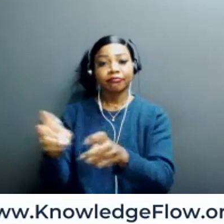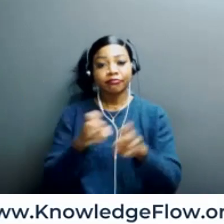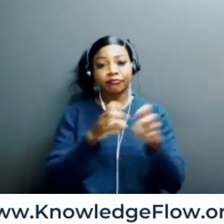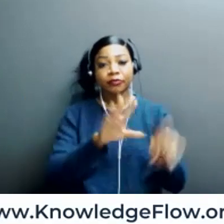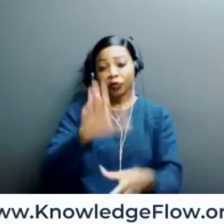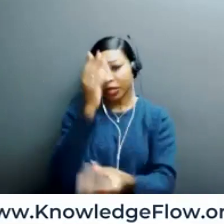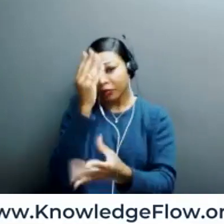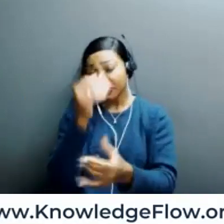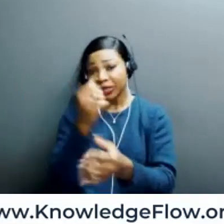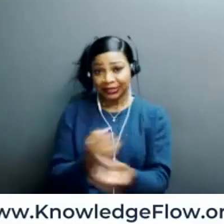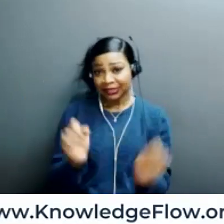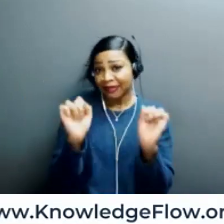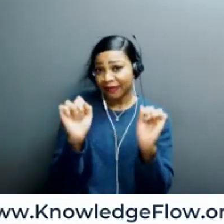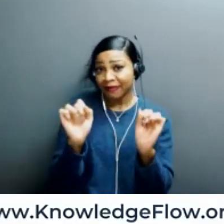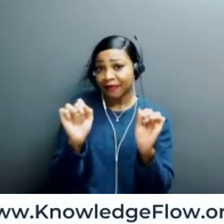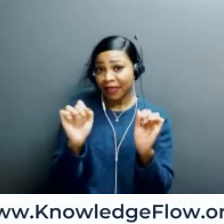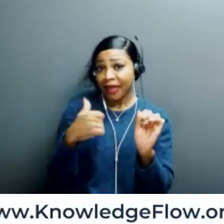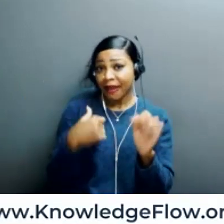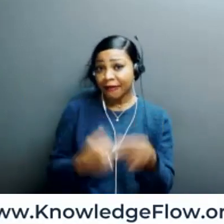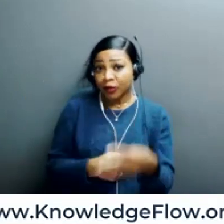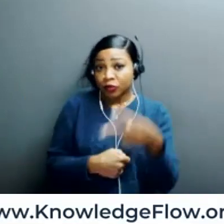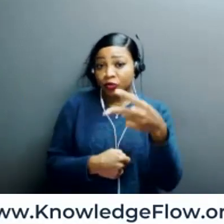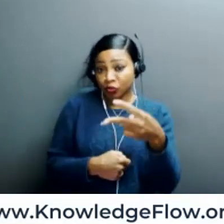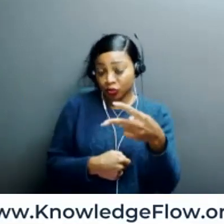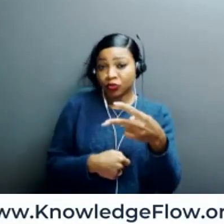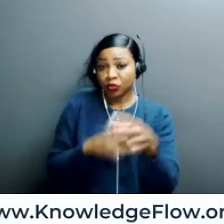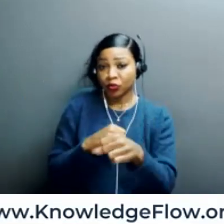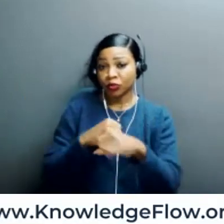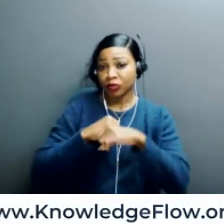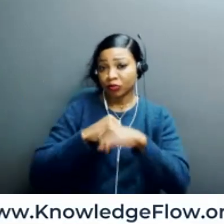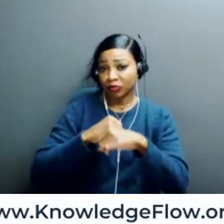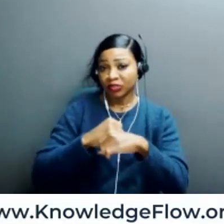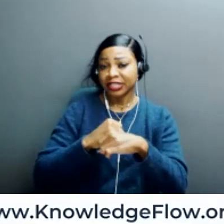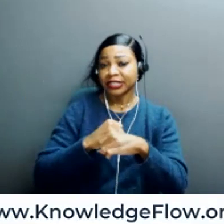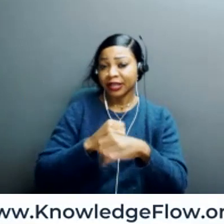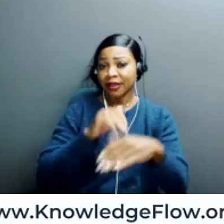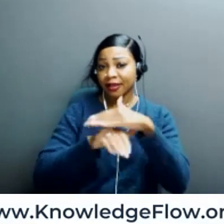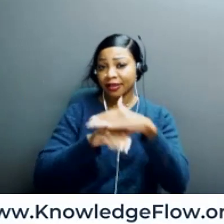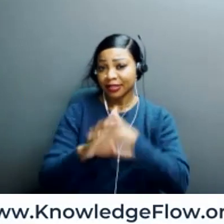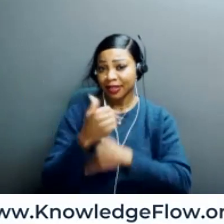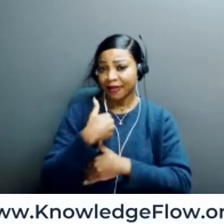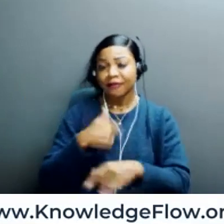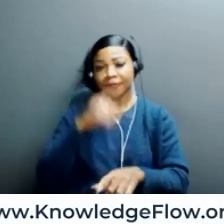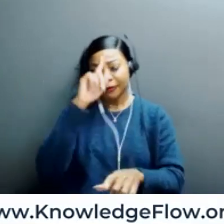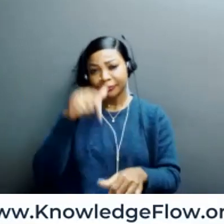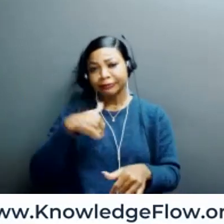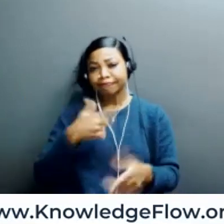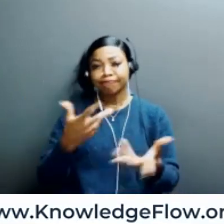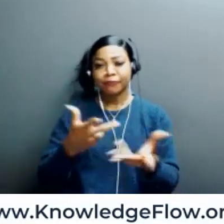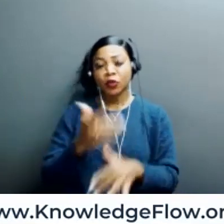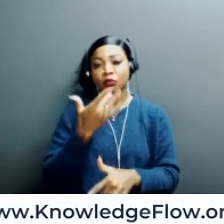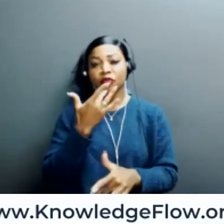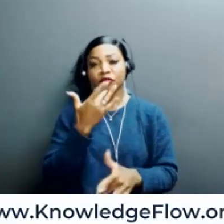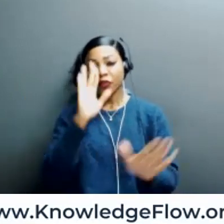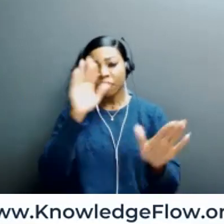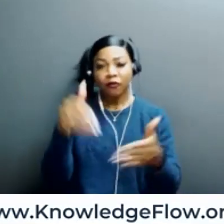is does it have two Factor uh authentication on the account so to me I'd rather focus on sort of what the red flags would be for